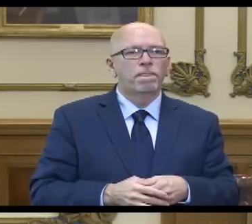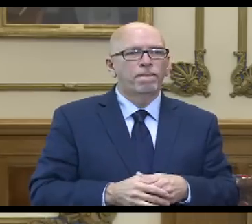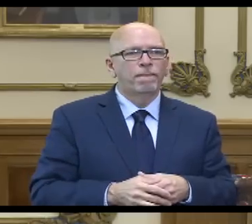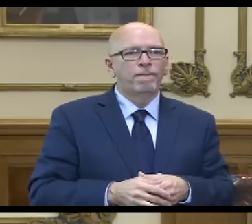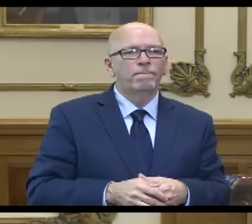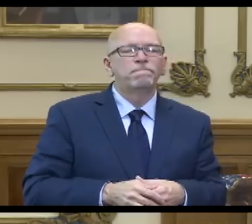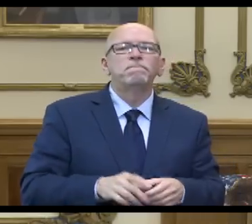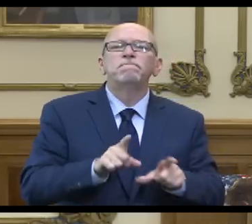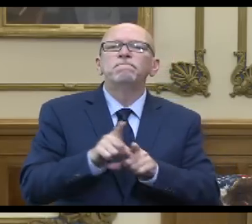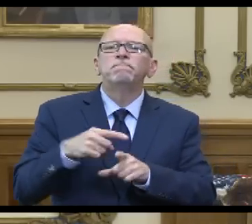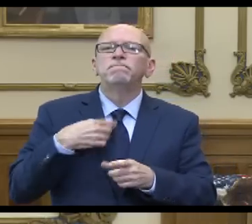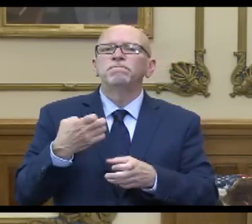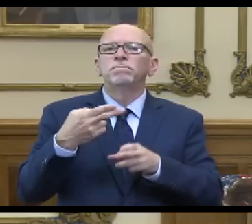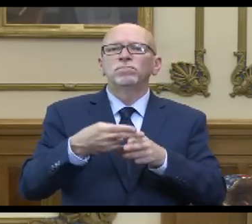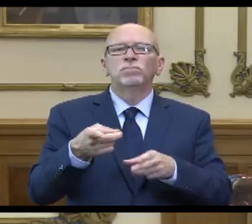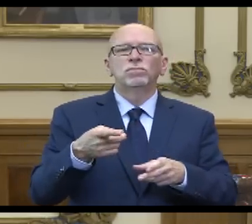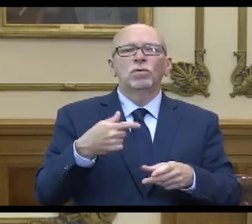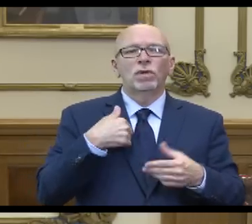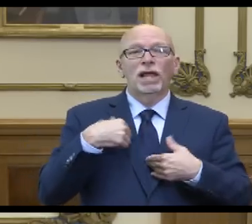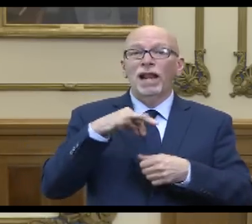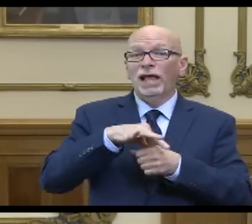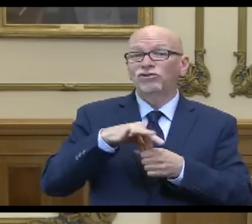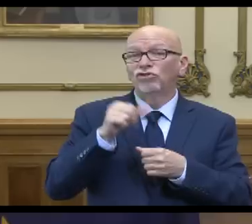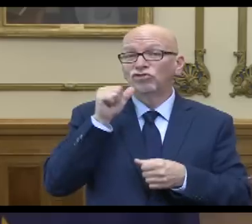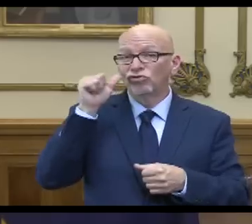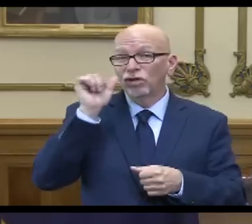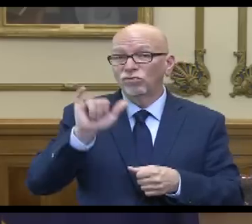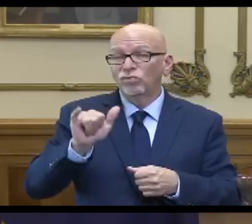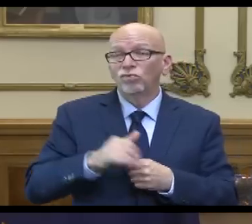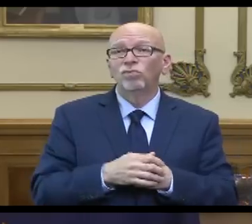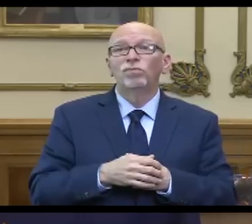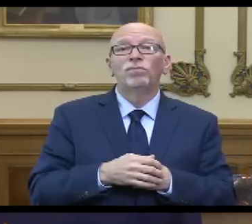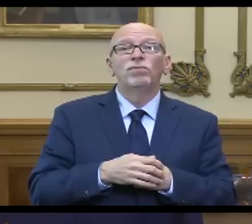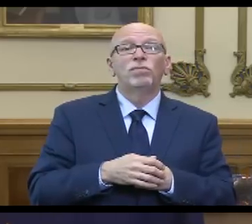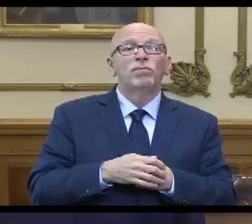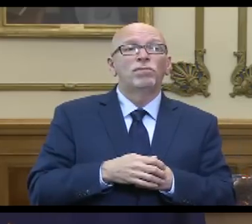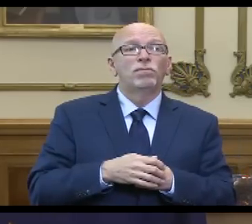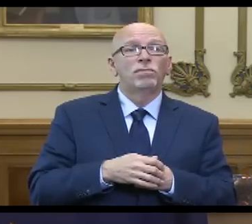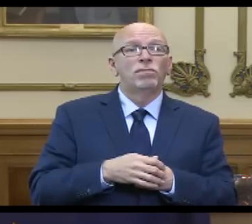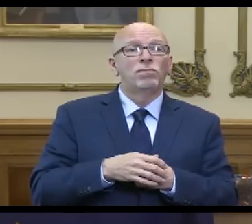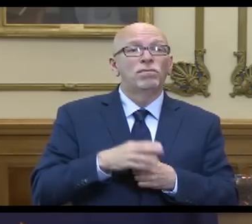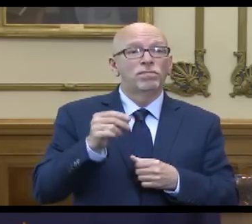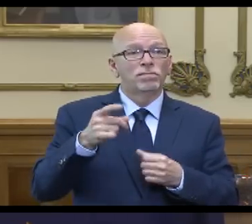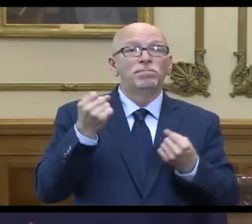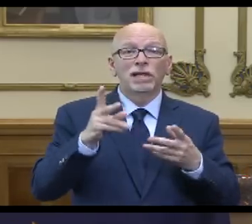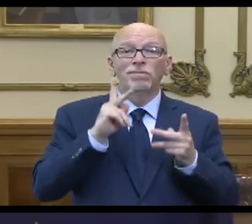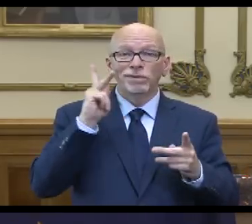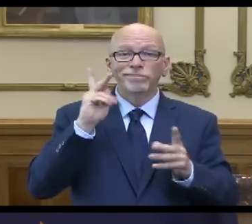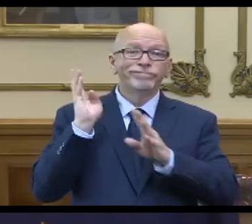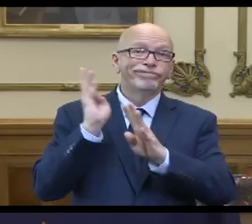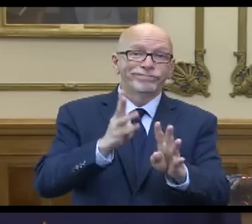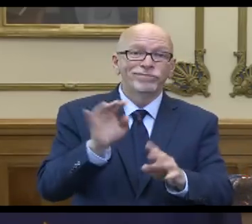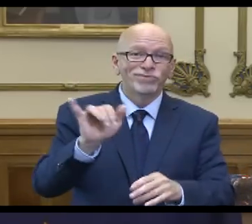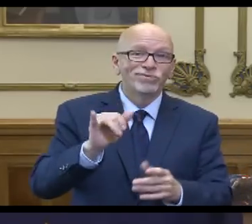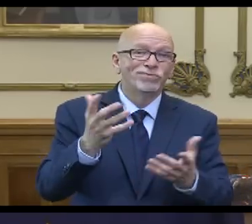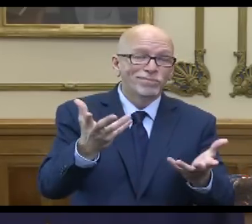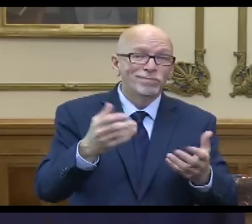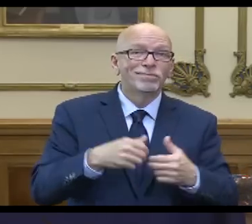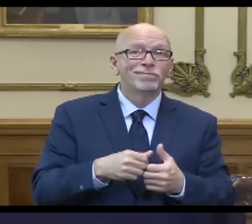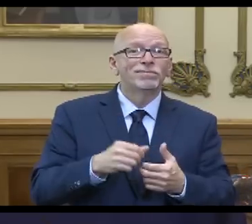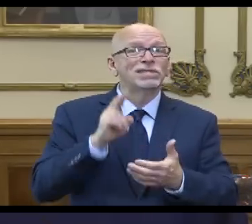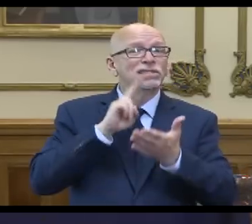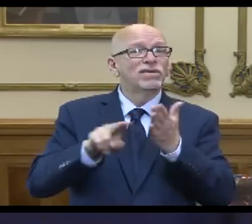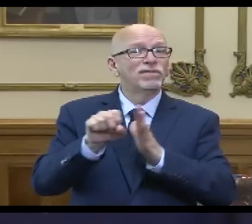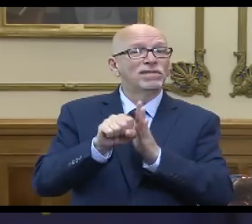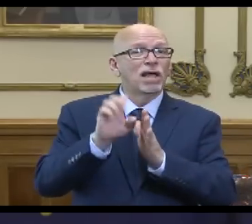mention that we had an election yesterday as well that brought a lot of people together. And the Secretary